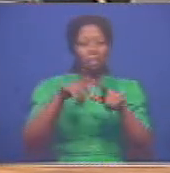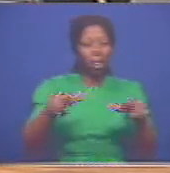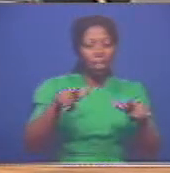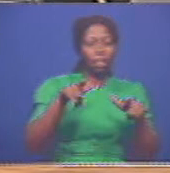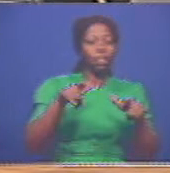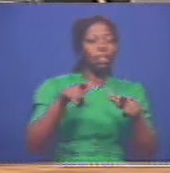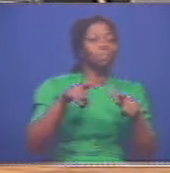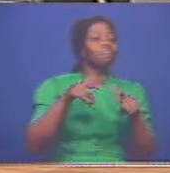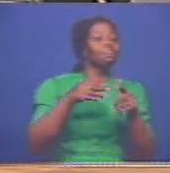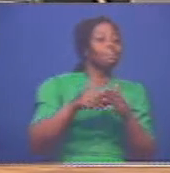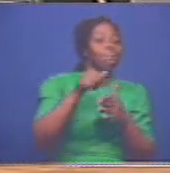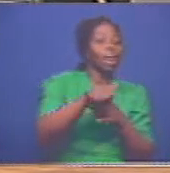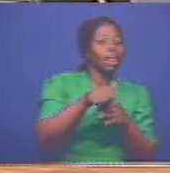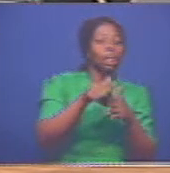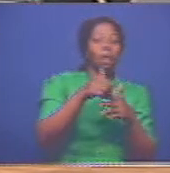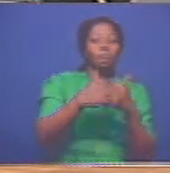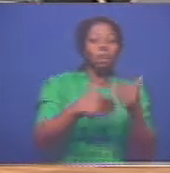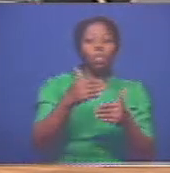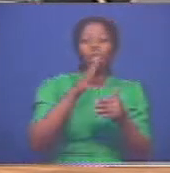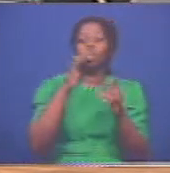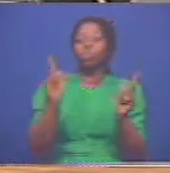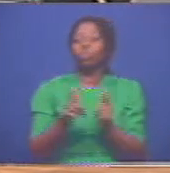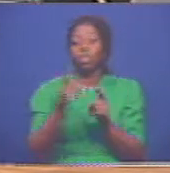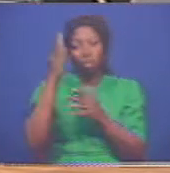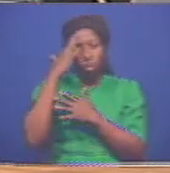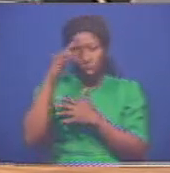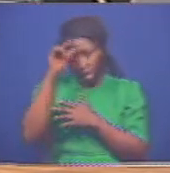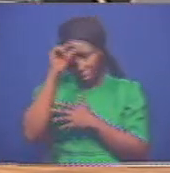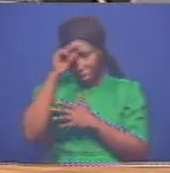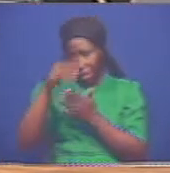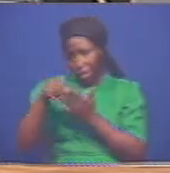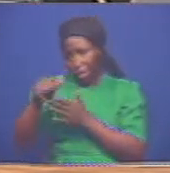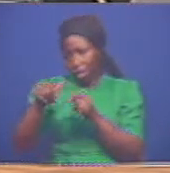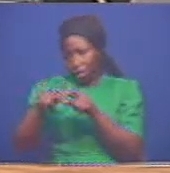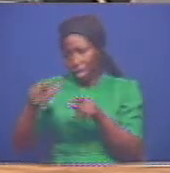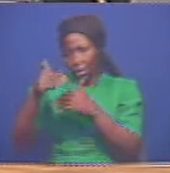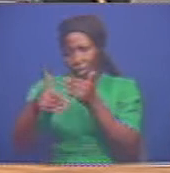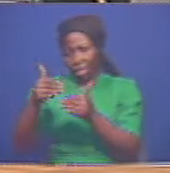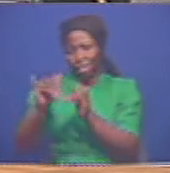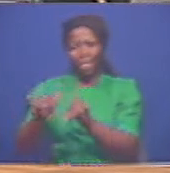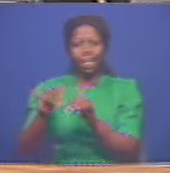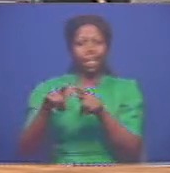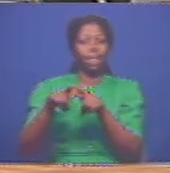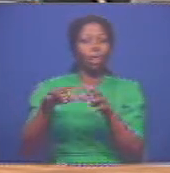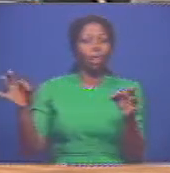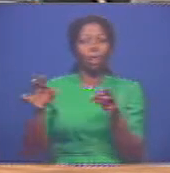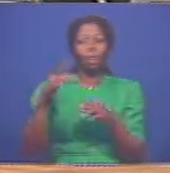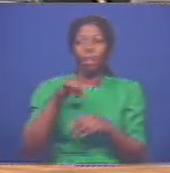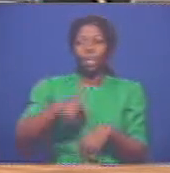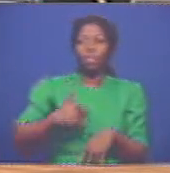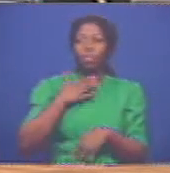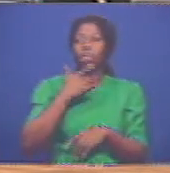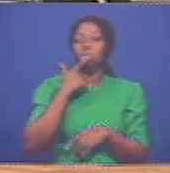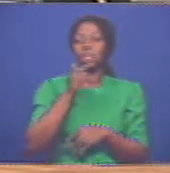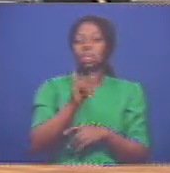procurement process to be shortened. You know, the government procurement process takes time. A bit lengthy. And I would like to say this. For us to be able to achieve this, we